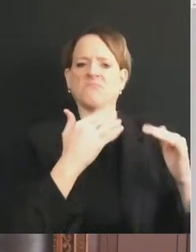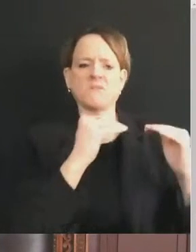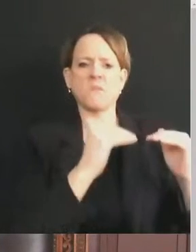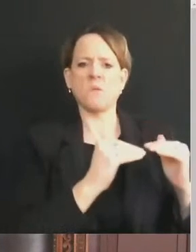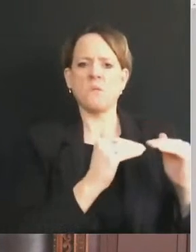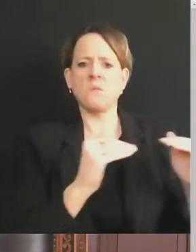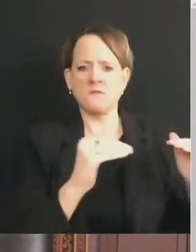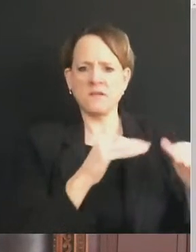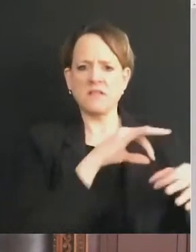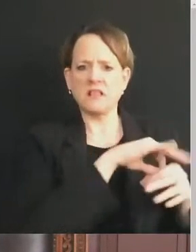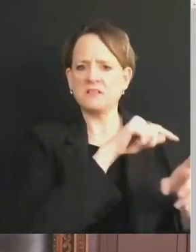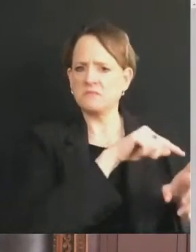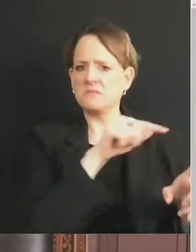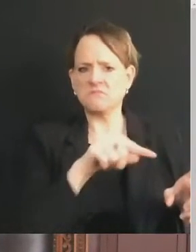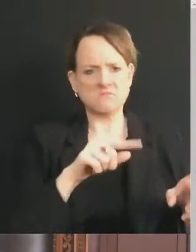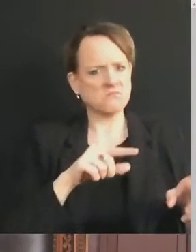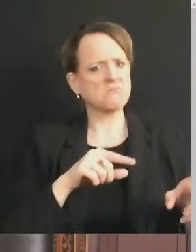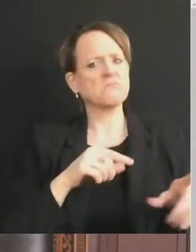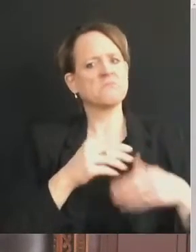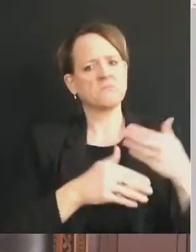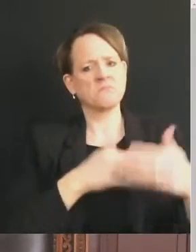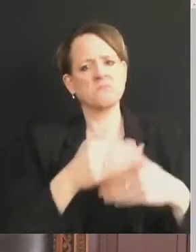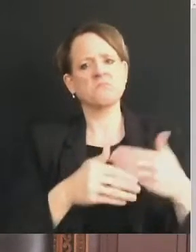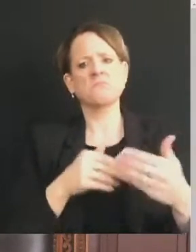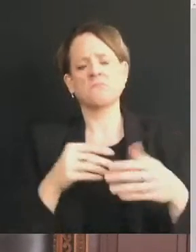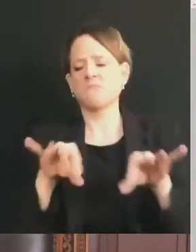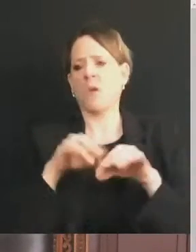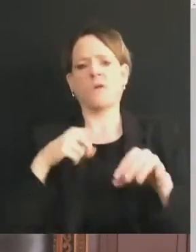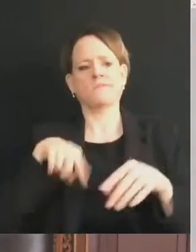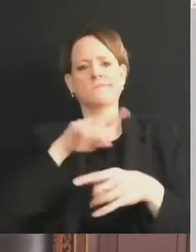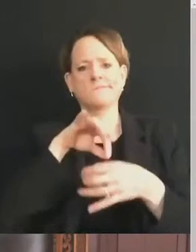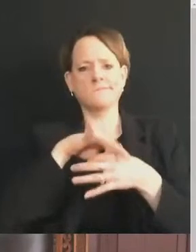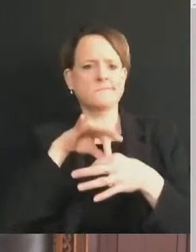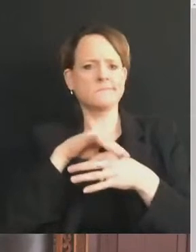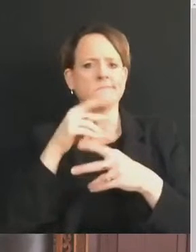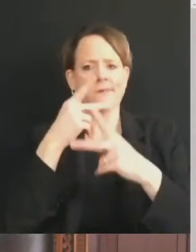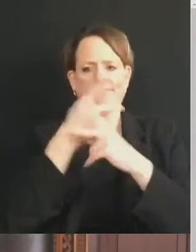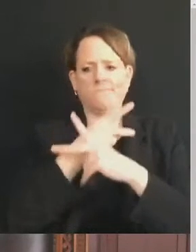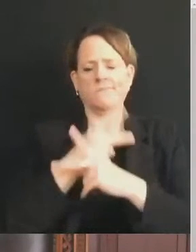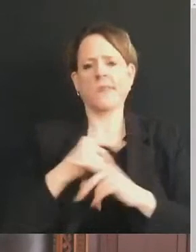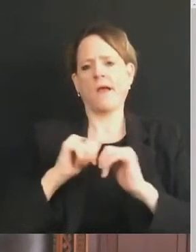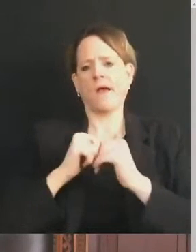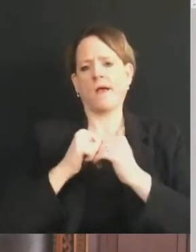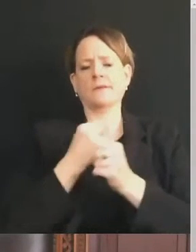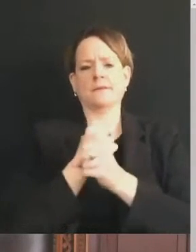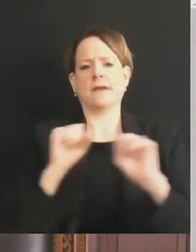So I'm very confident that first of all, we're obviously having a lot of